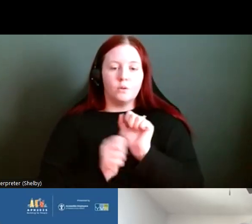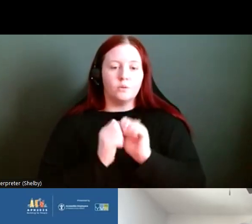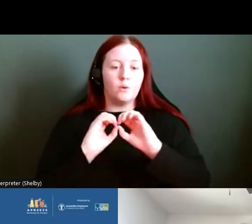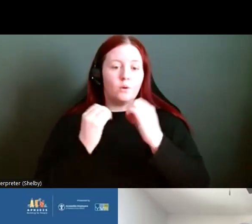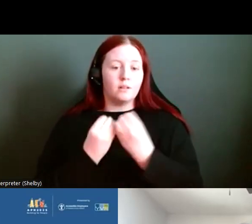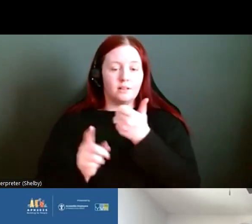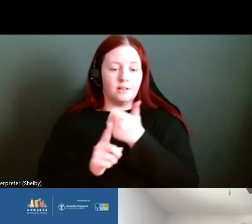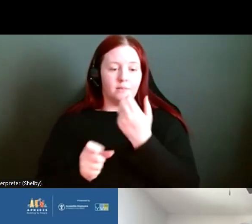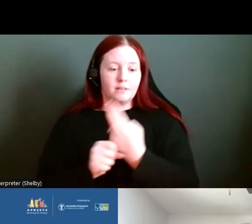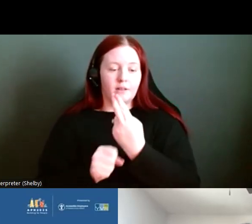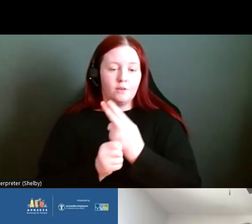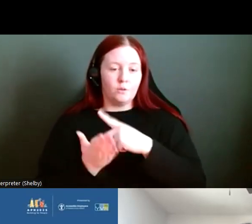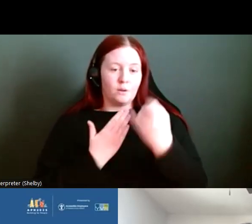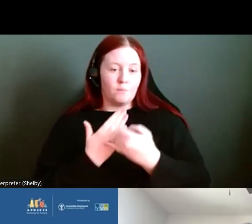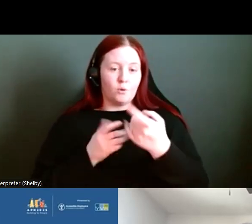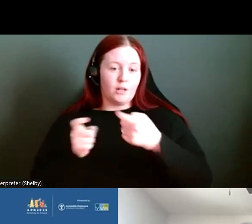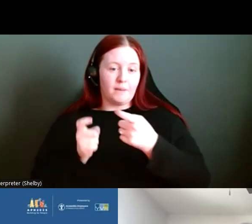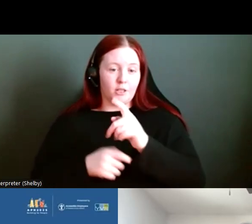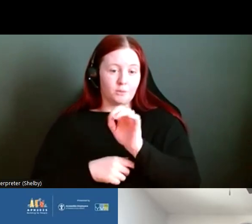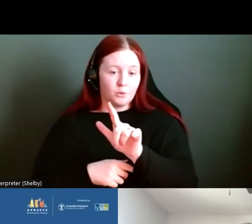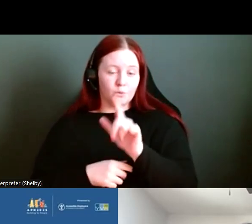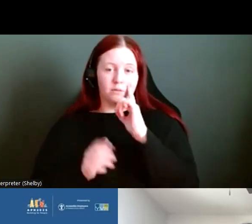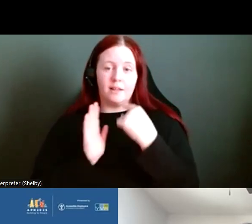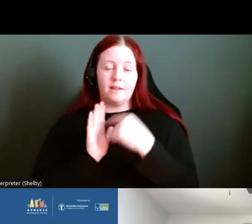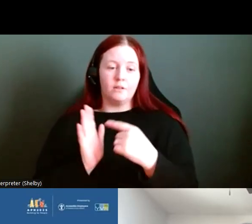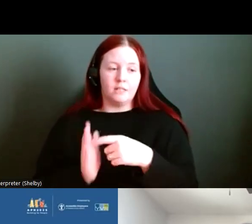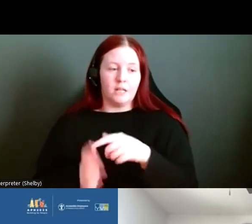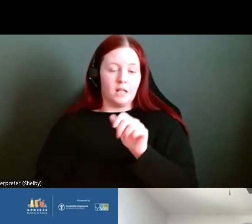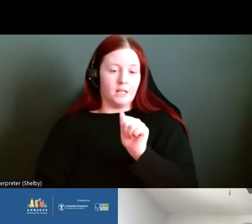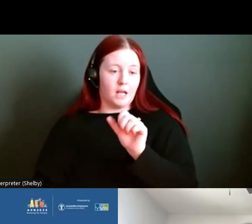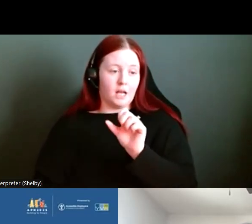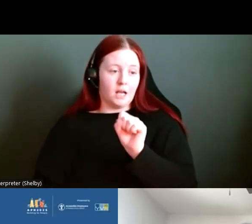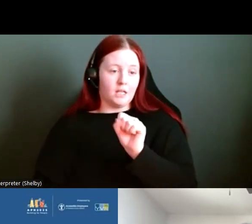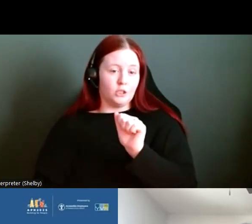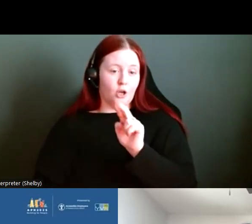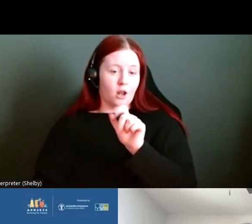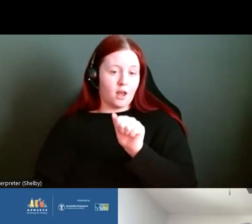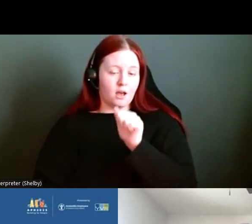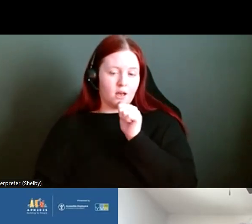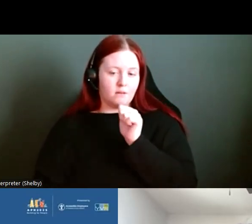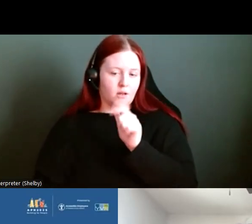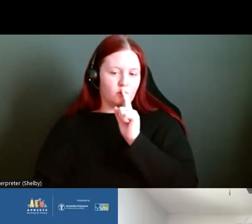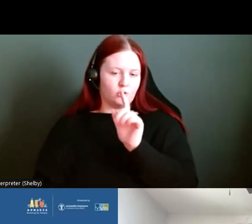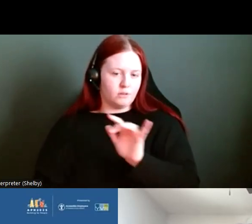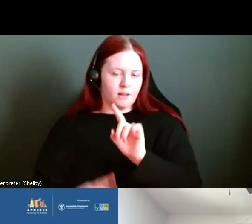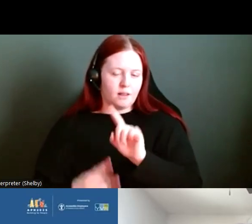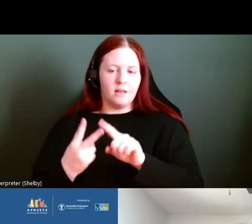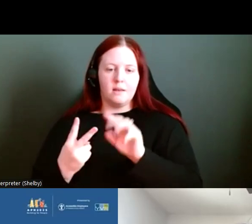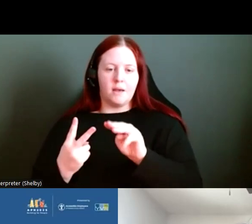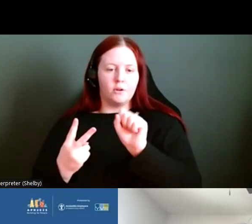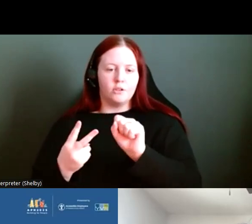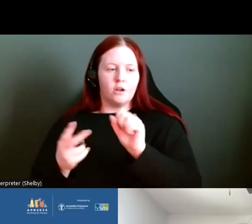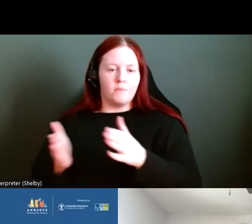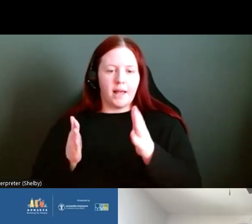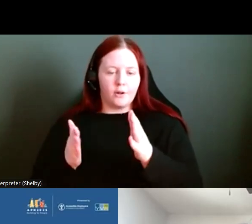use project management tools like Asana or Trello, Microsoft Planner for people that are